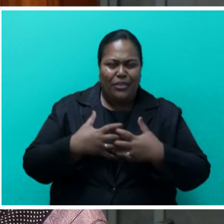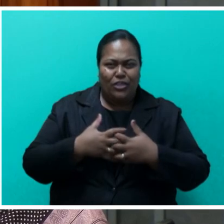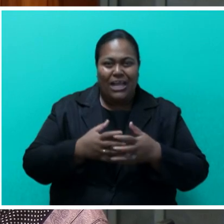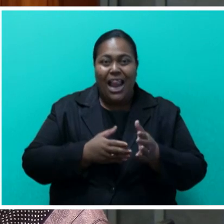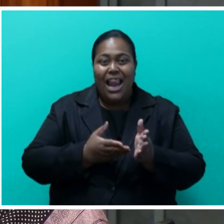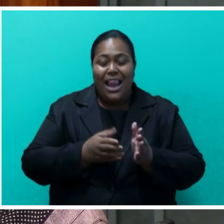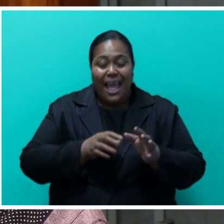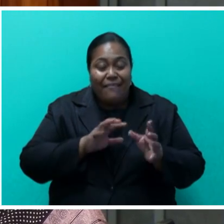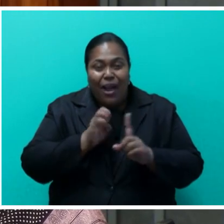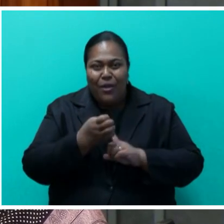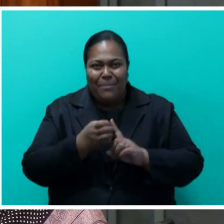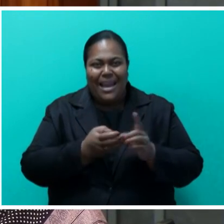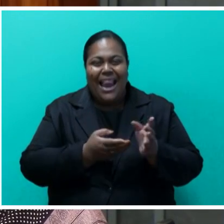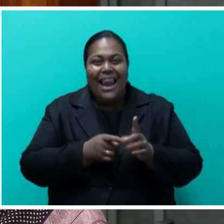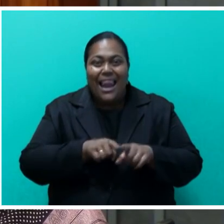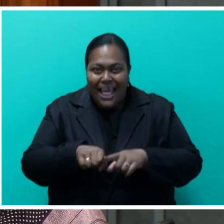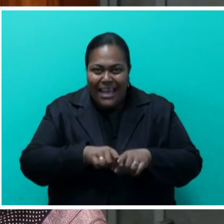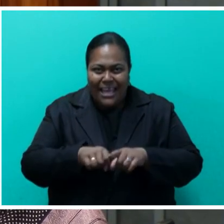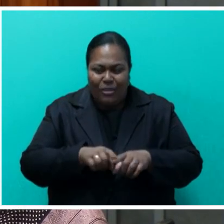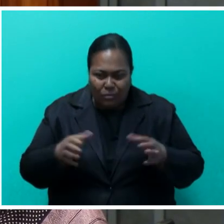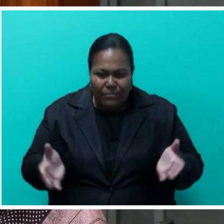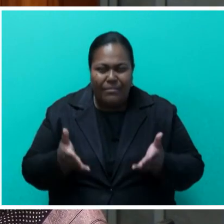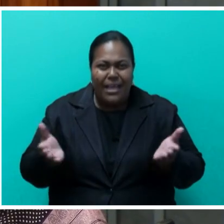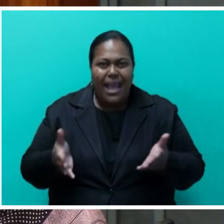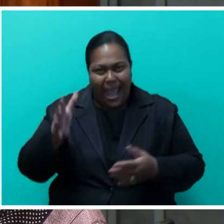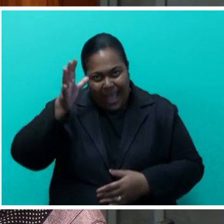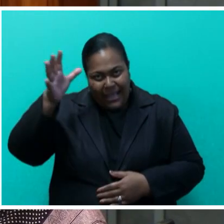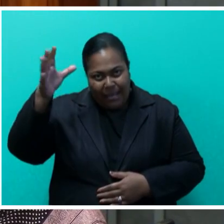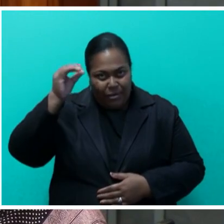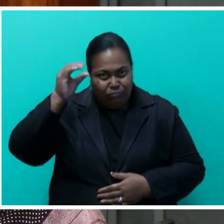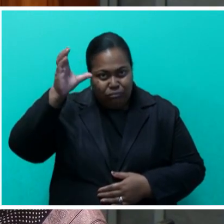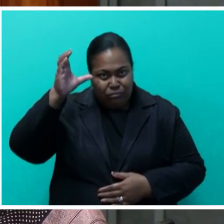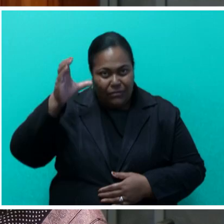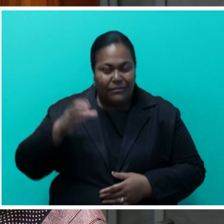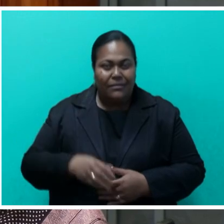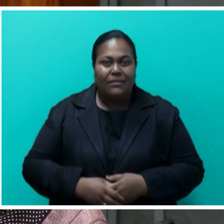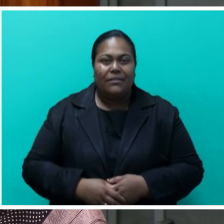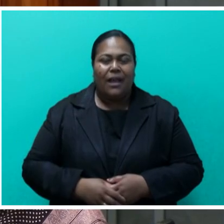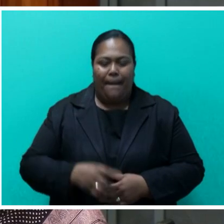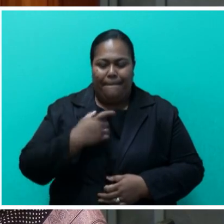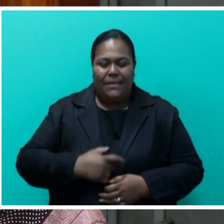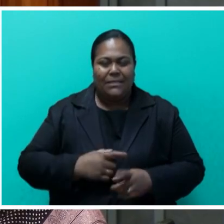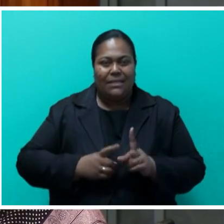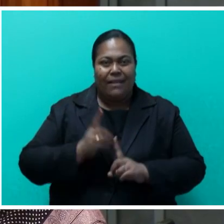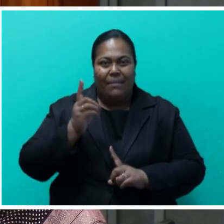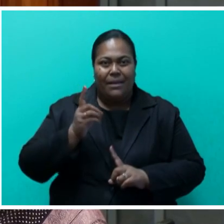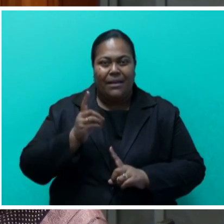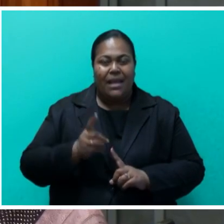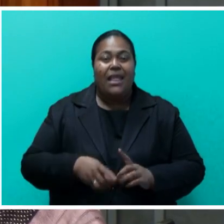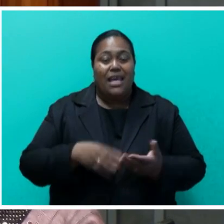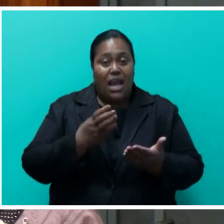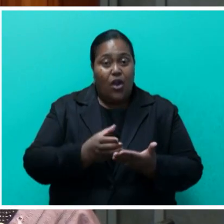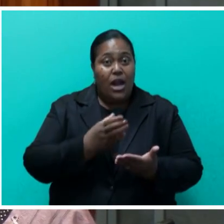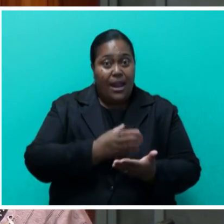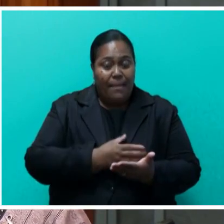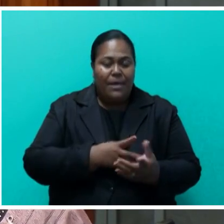that fosters academic growth and personal development. The curriculum is